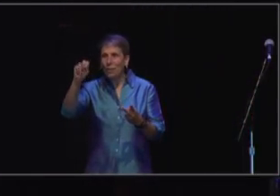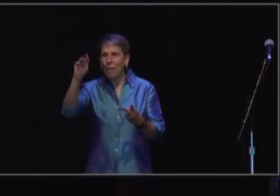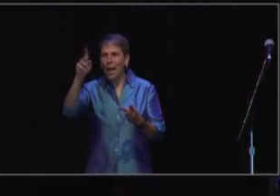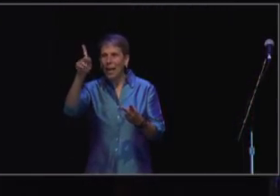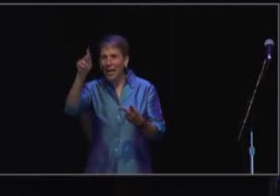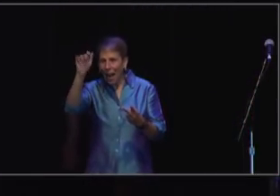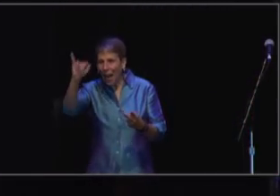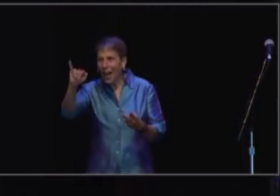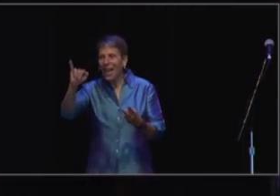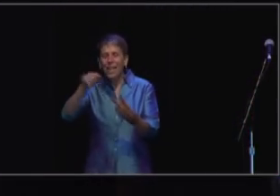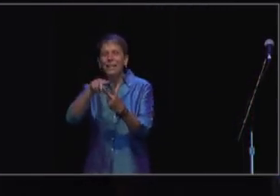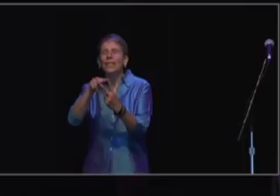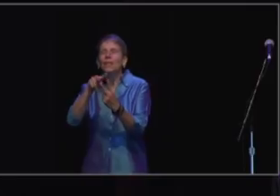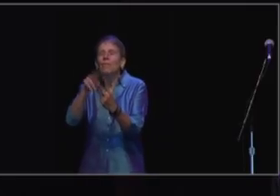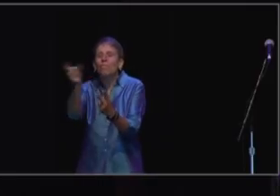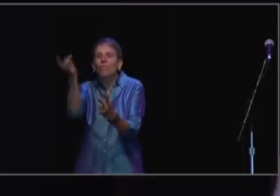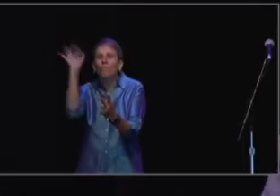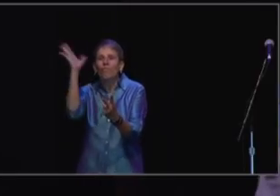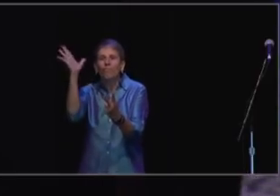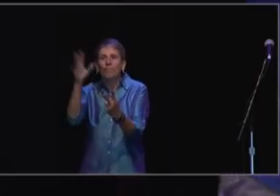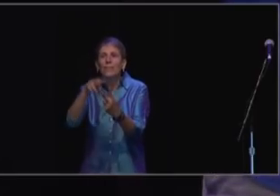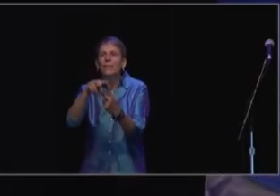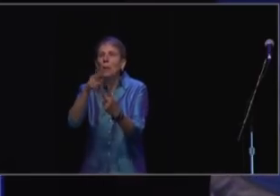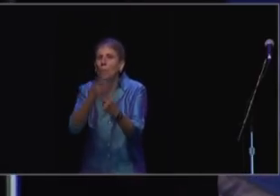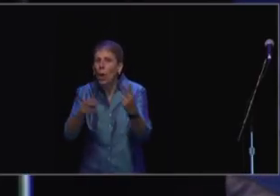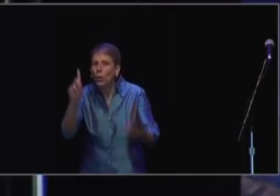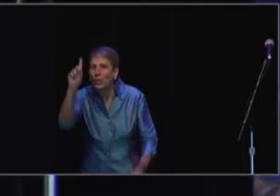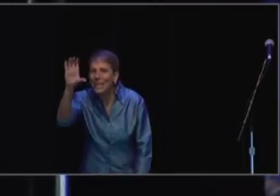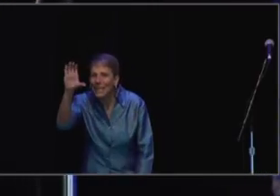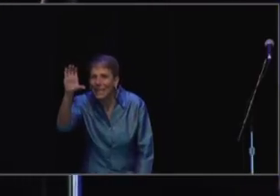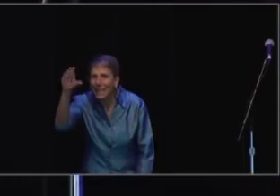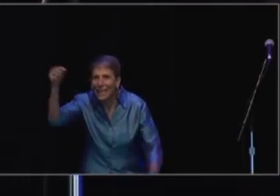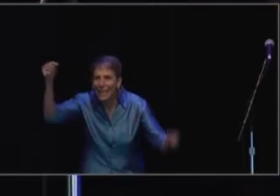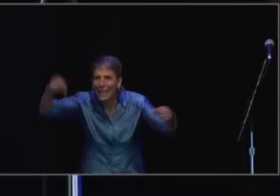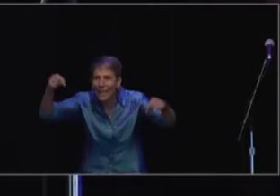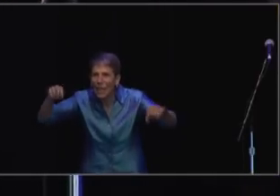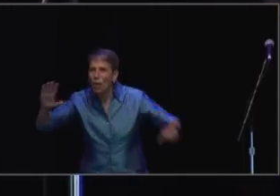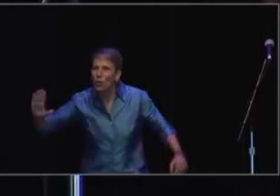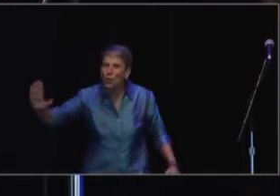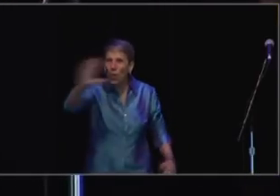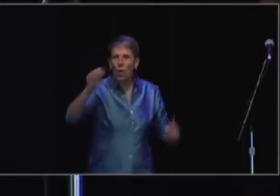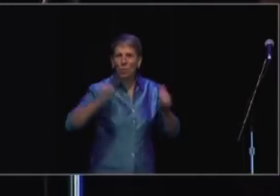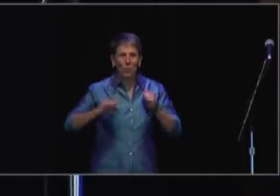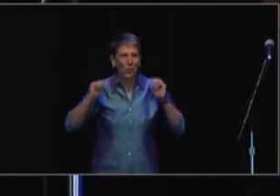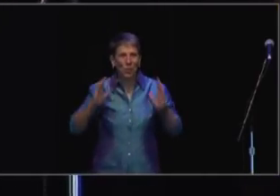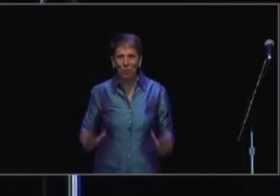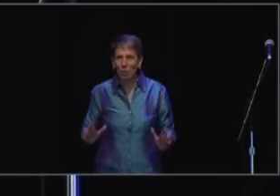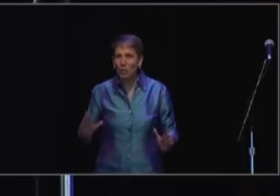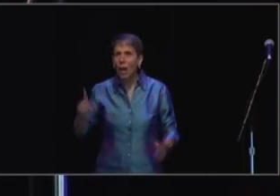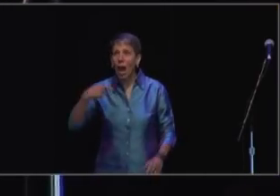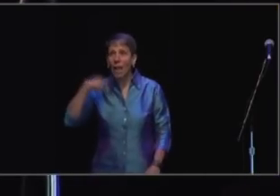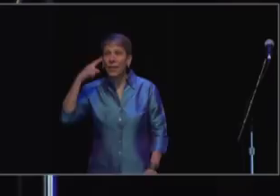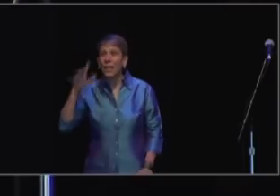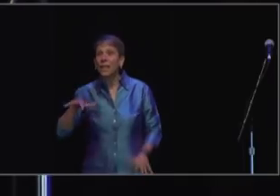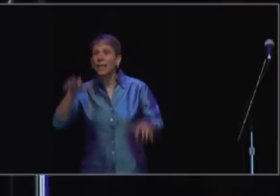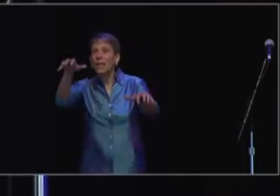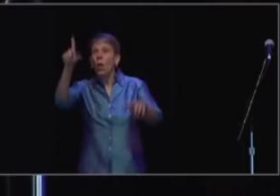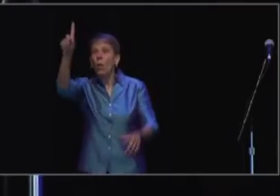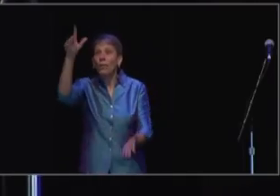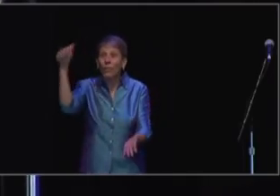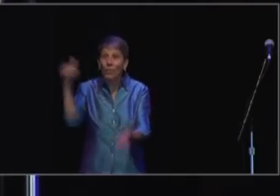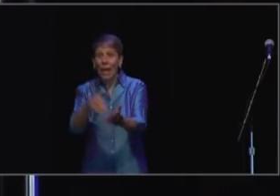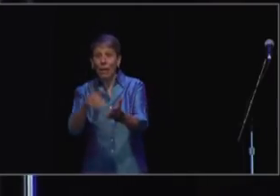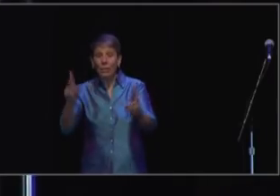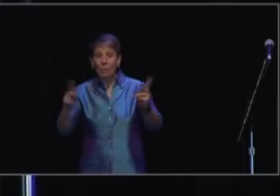They are your people. They are DC artists. And I think there's 1,000 people in this room. Do me a favor,